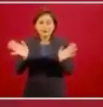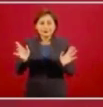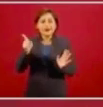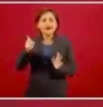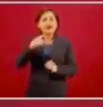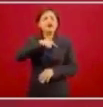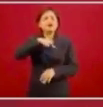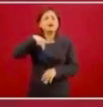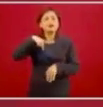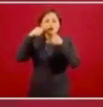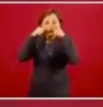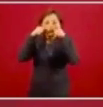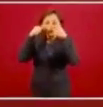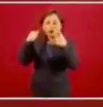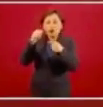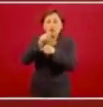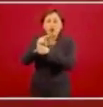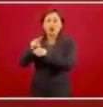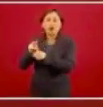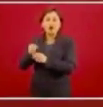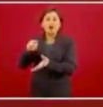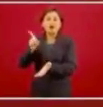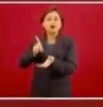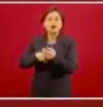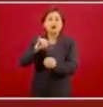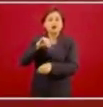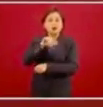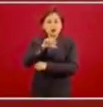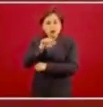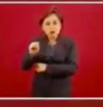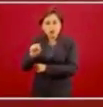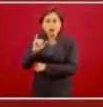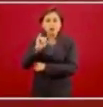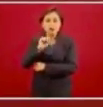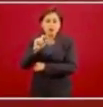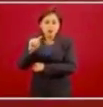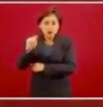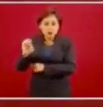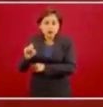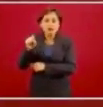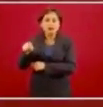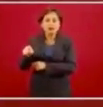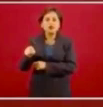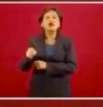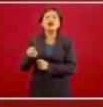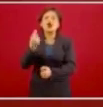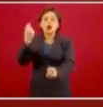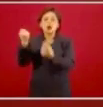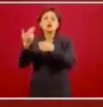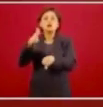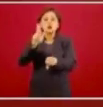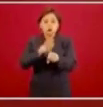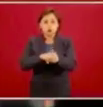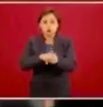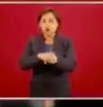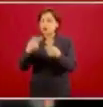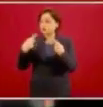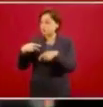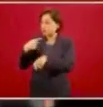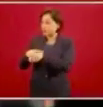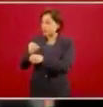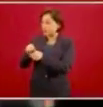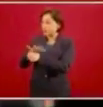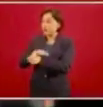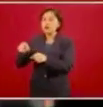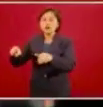institutions like the National Social Security Institute and different hospitals, the